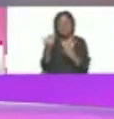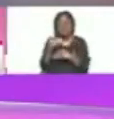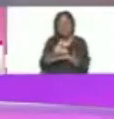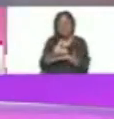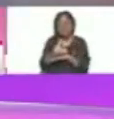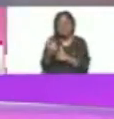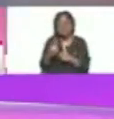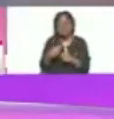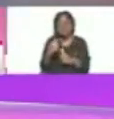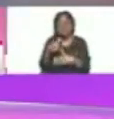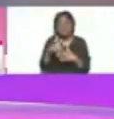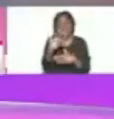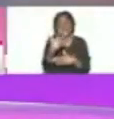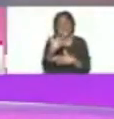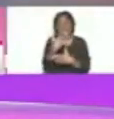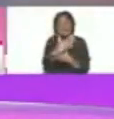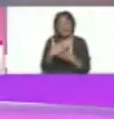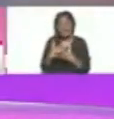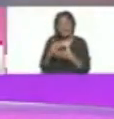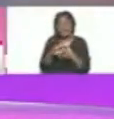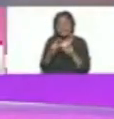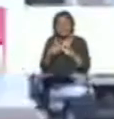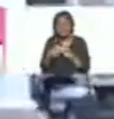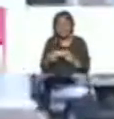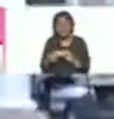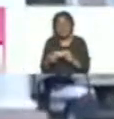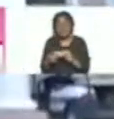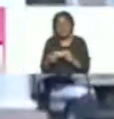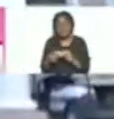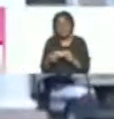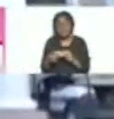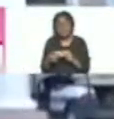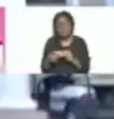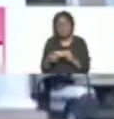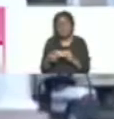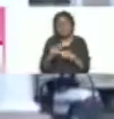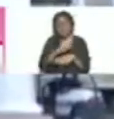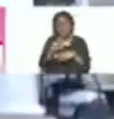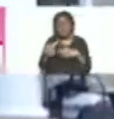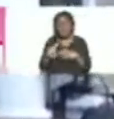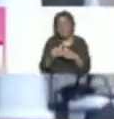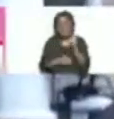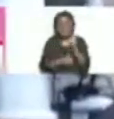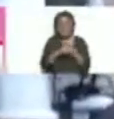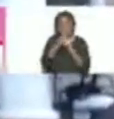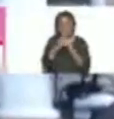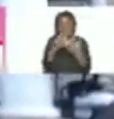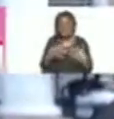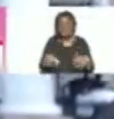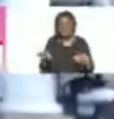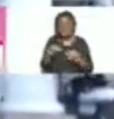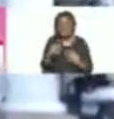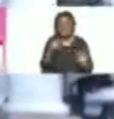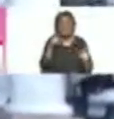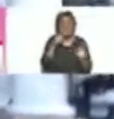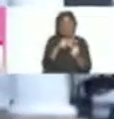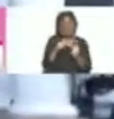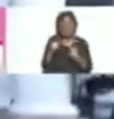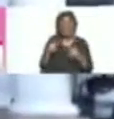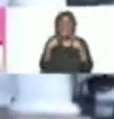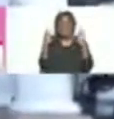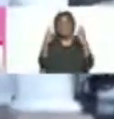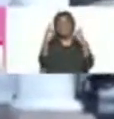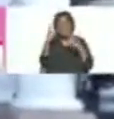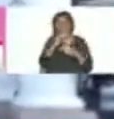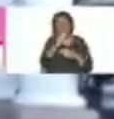in a 5-part series. Overall development is an important ingredient towards success for any organization,